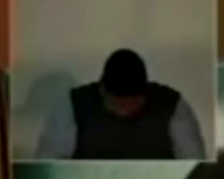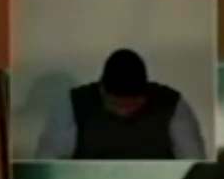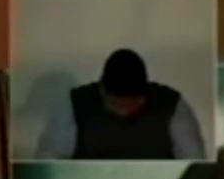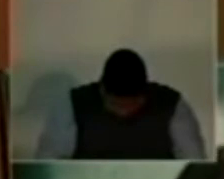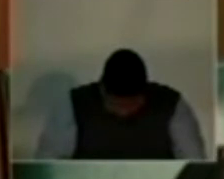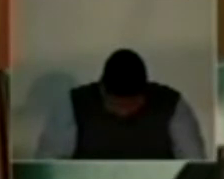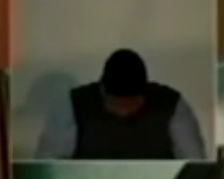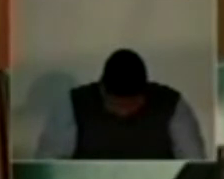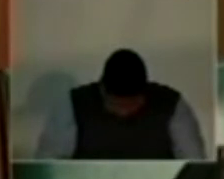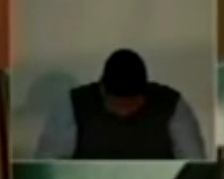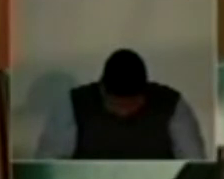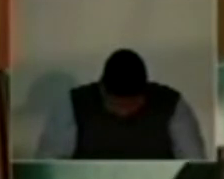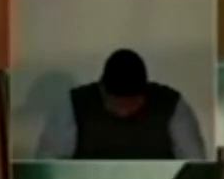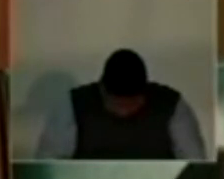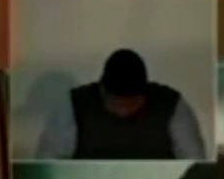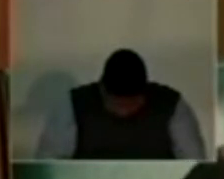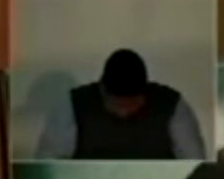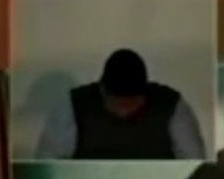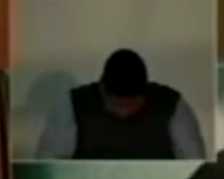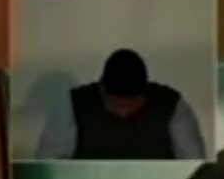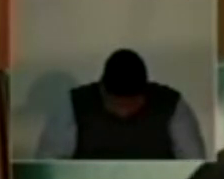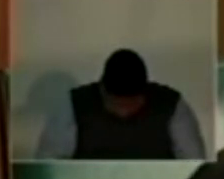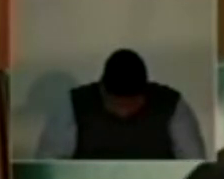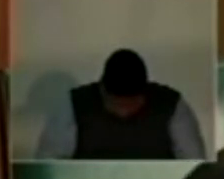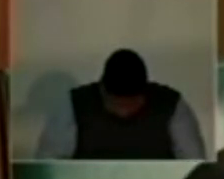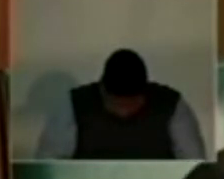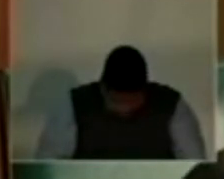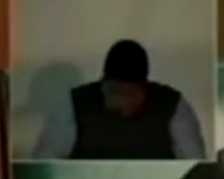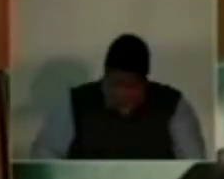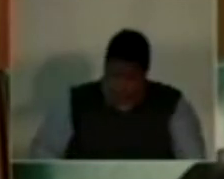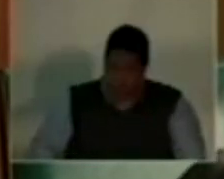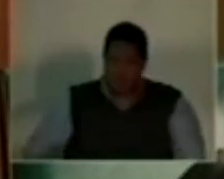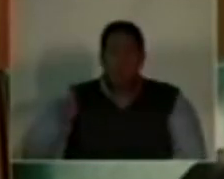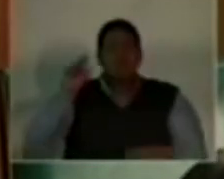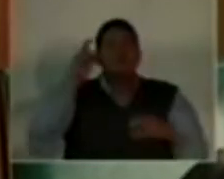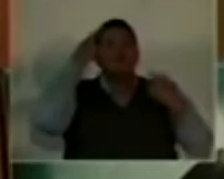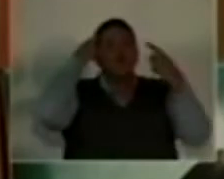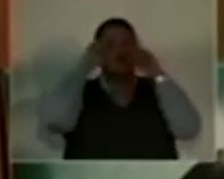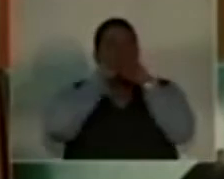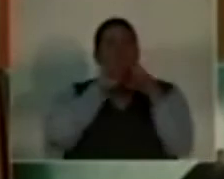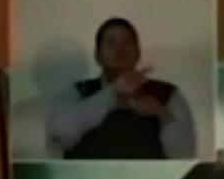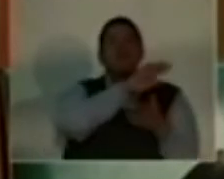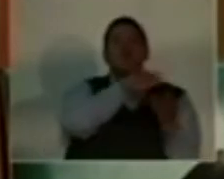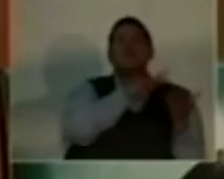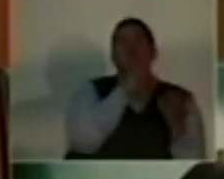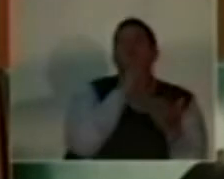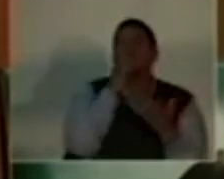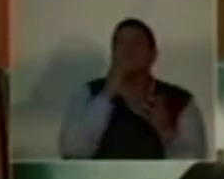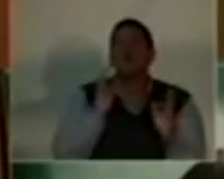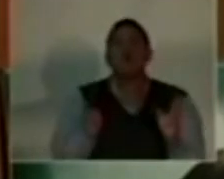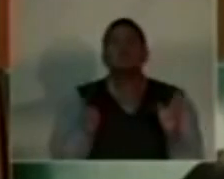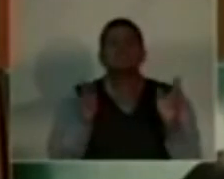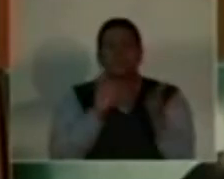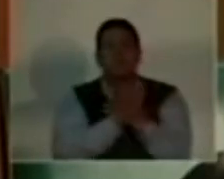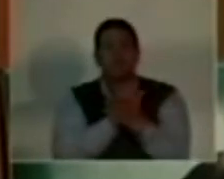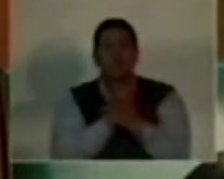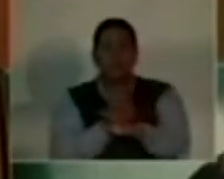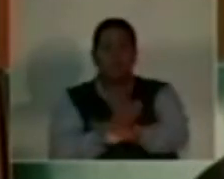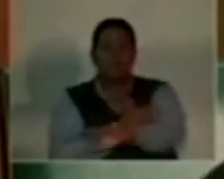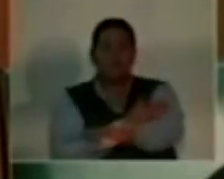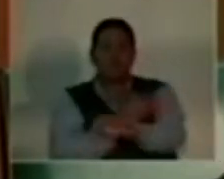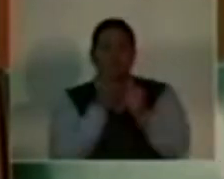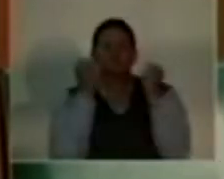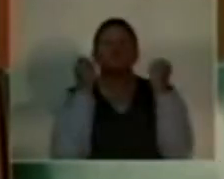there must be consensus around the urgency of school improvement. Too many schools are